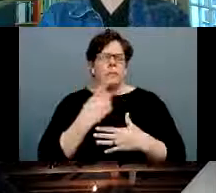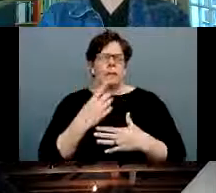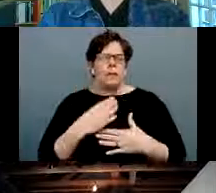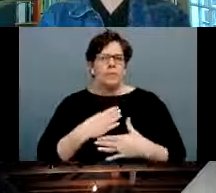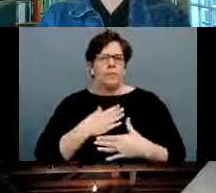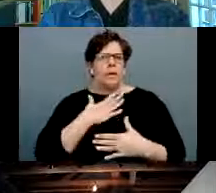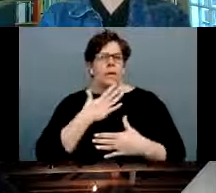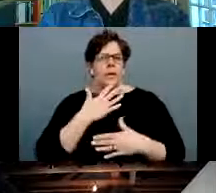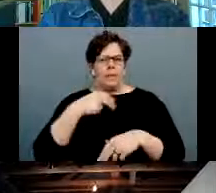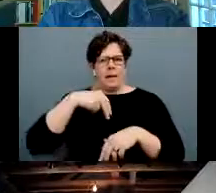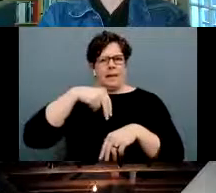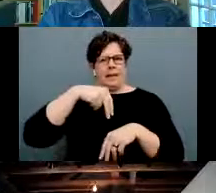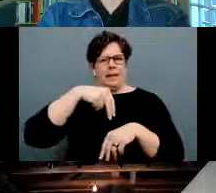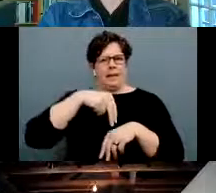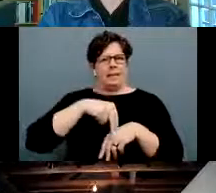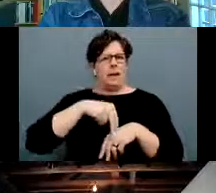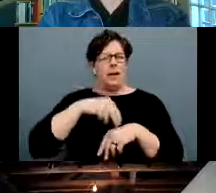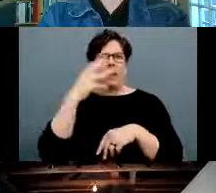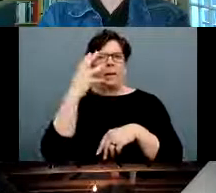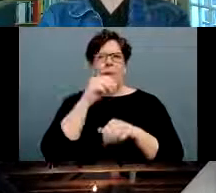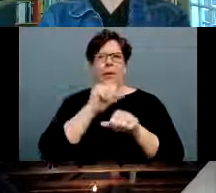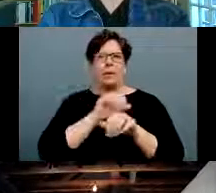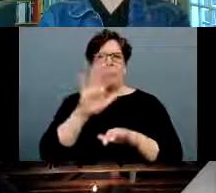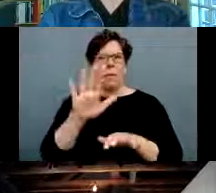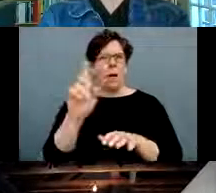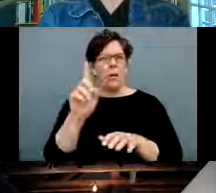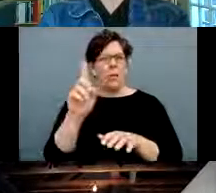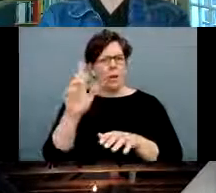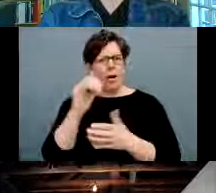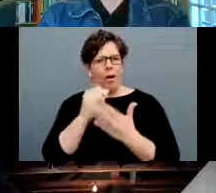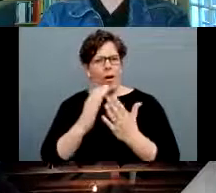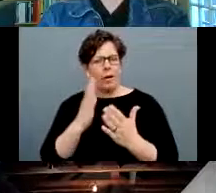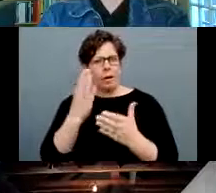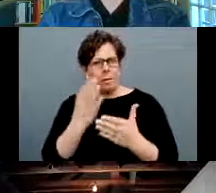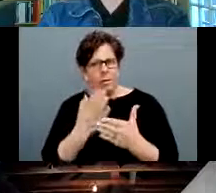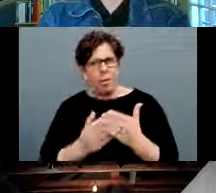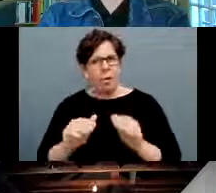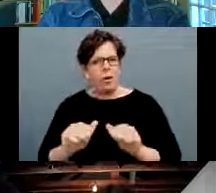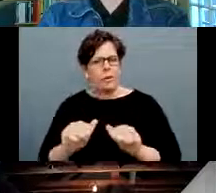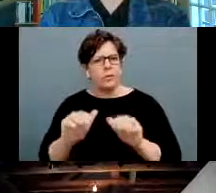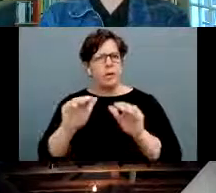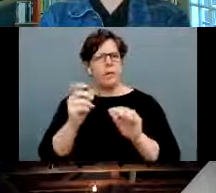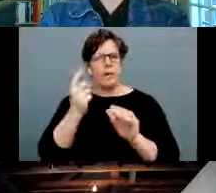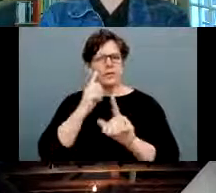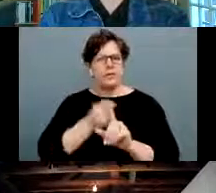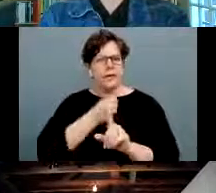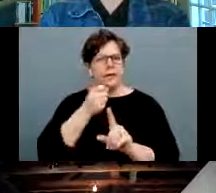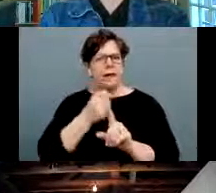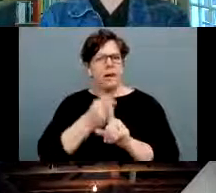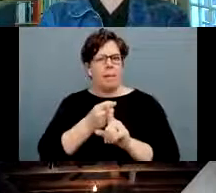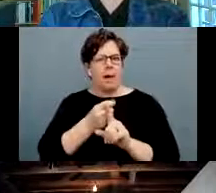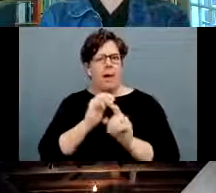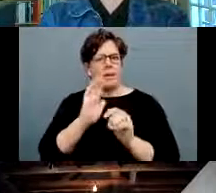standing on the terra firma of someone's place of childhood and understanding the impact it has on the rest of their